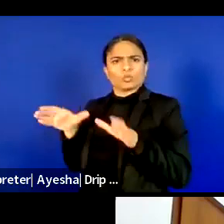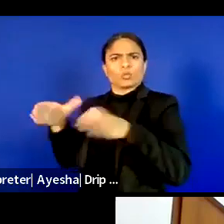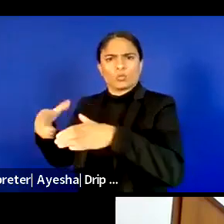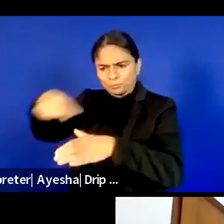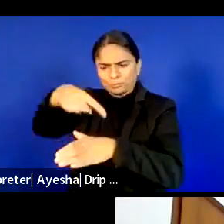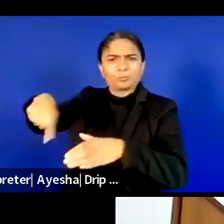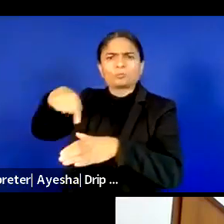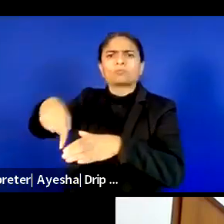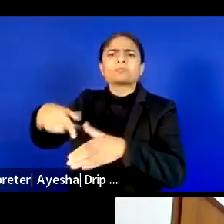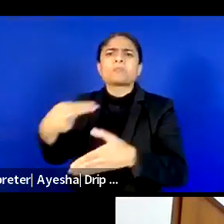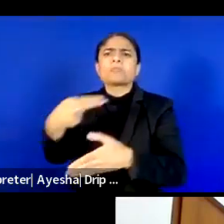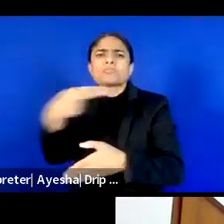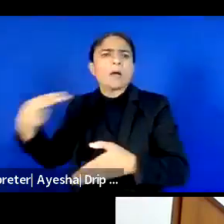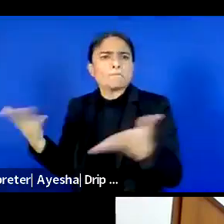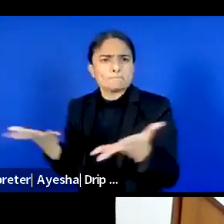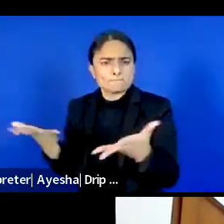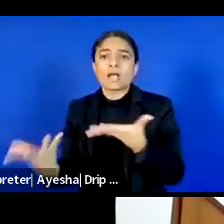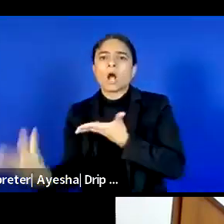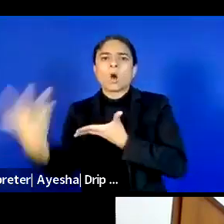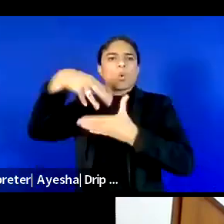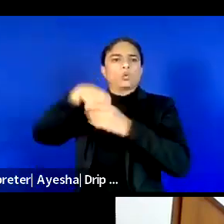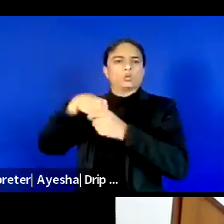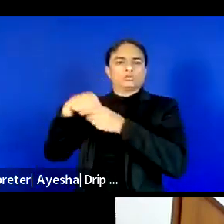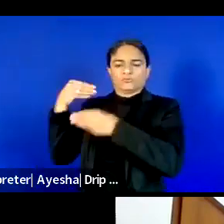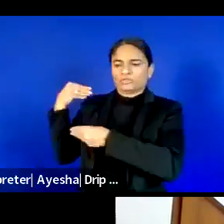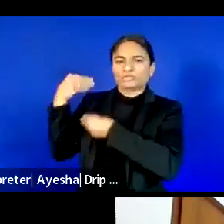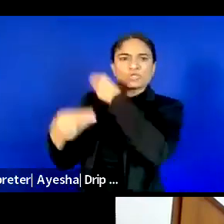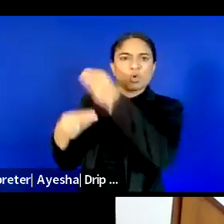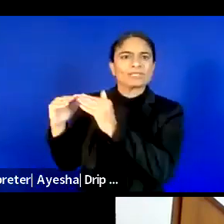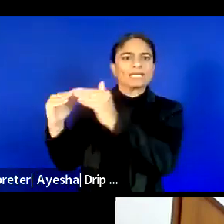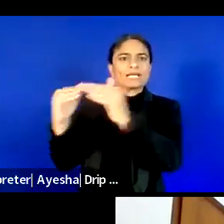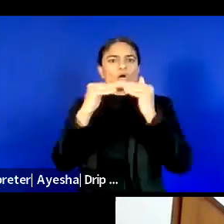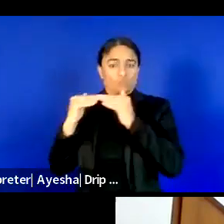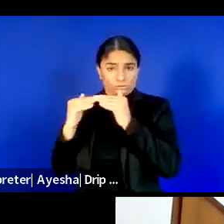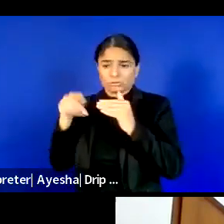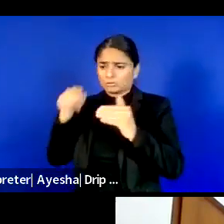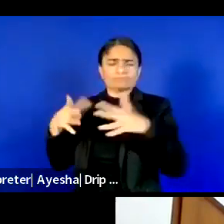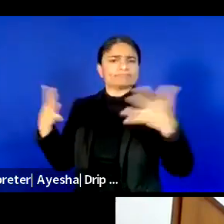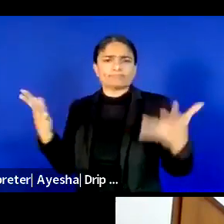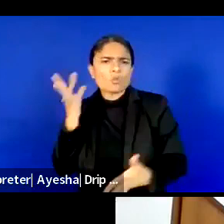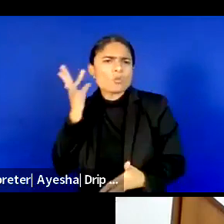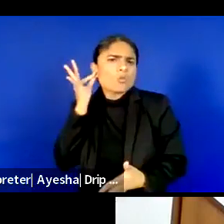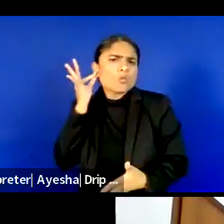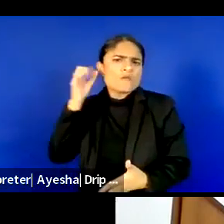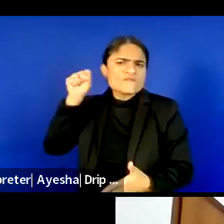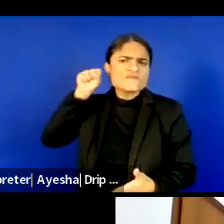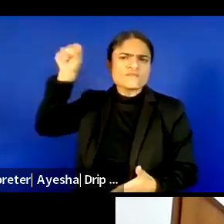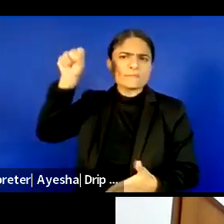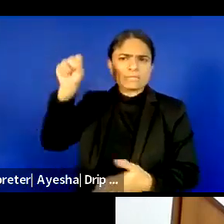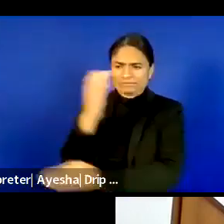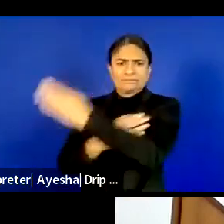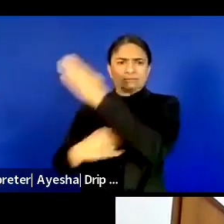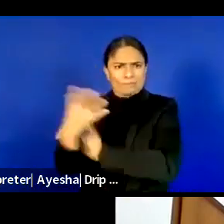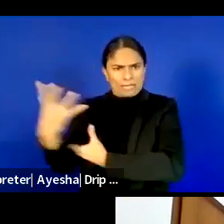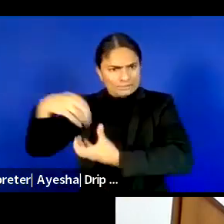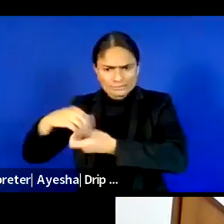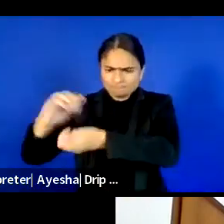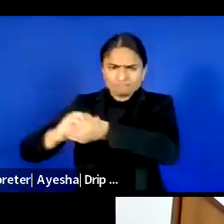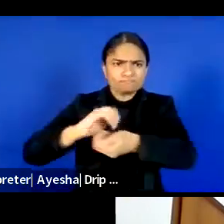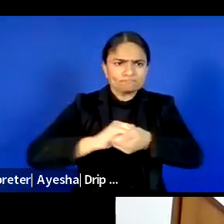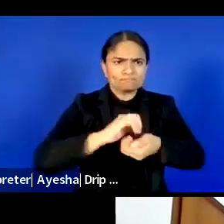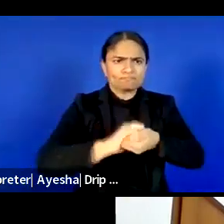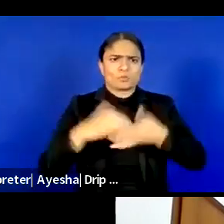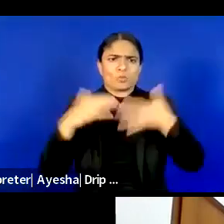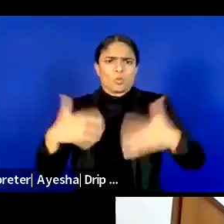of feminists with disabilities and allies who have been advocating collectively in feminist spaces for inclusion